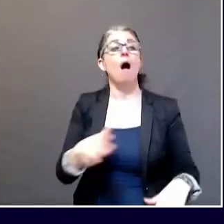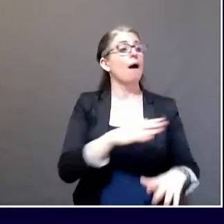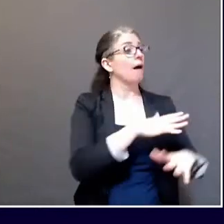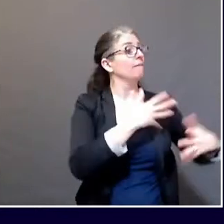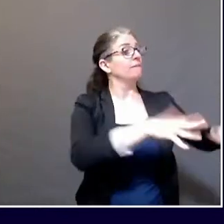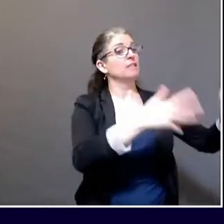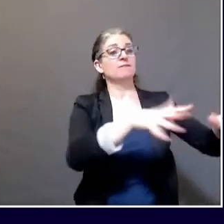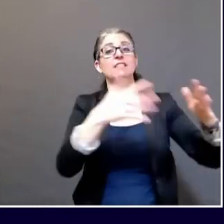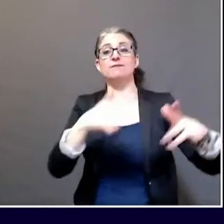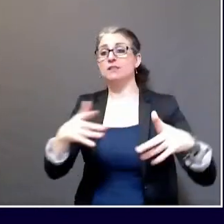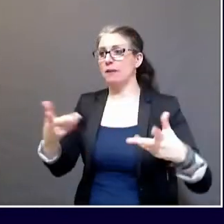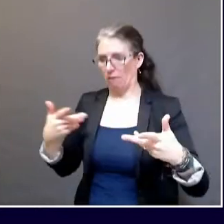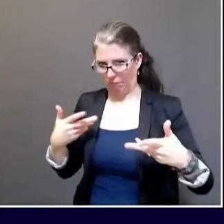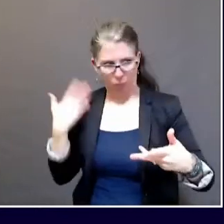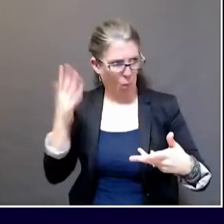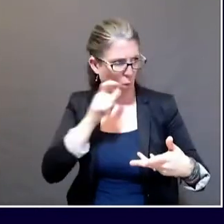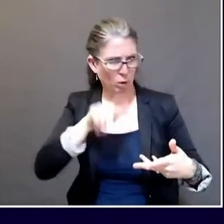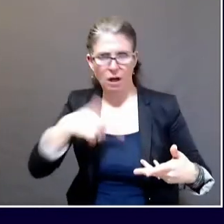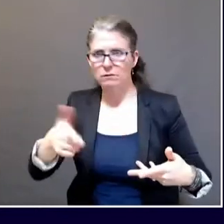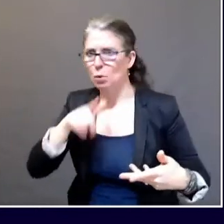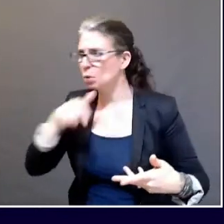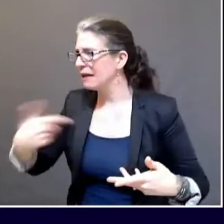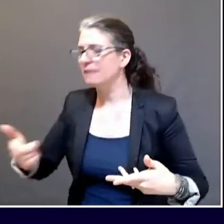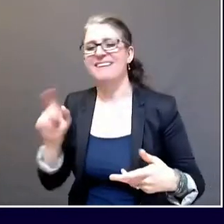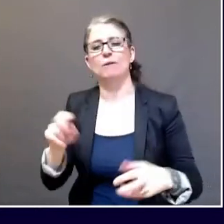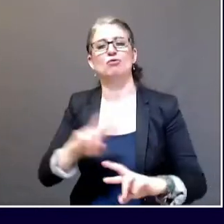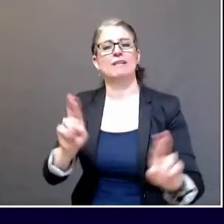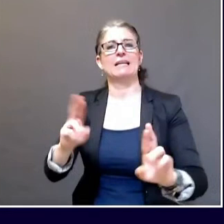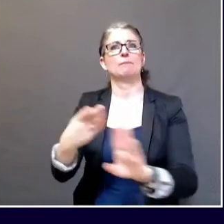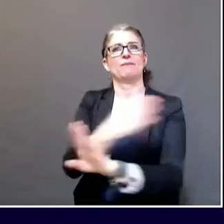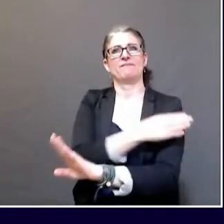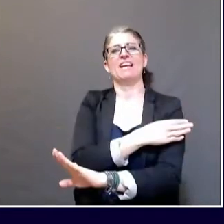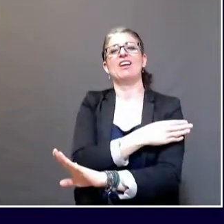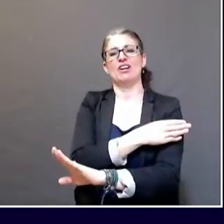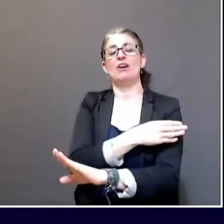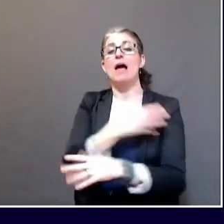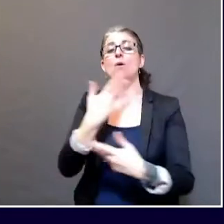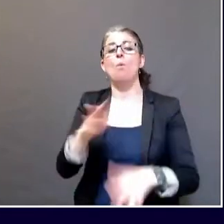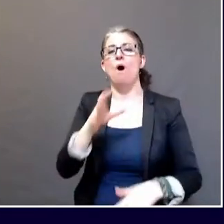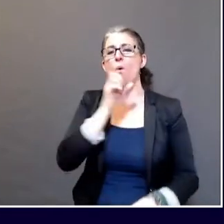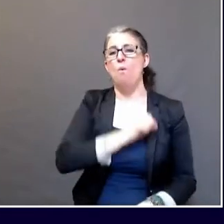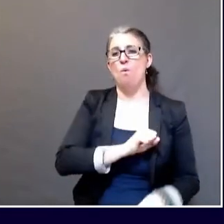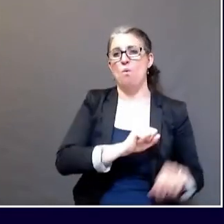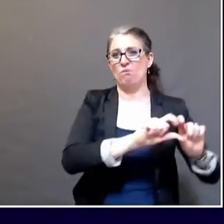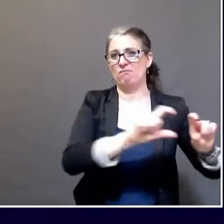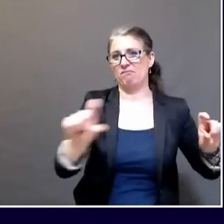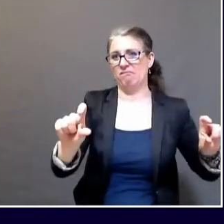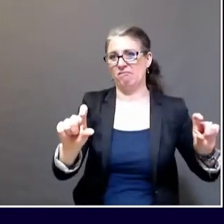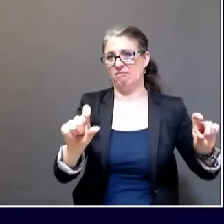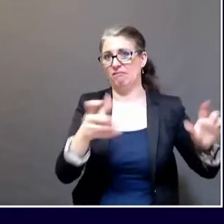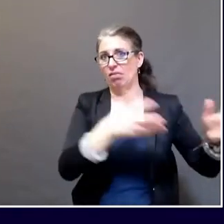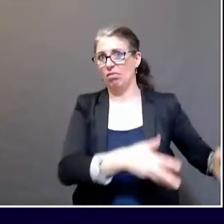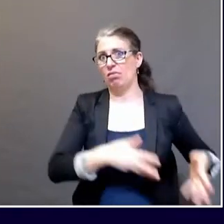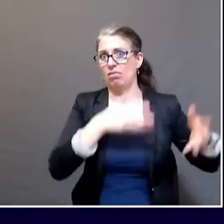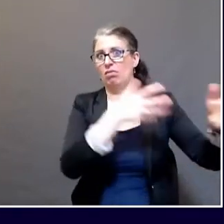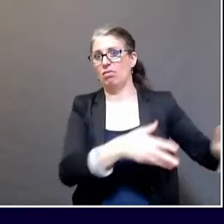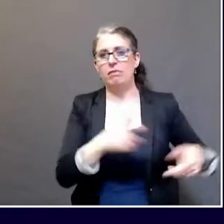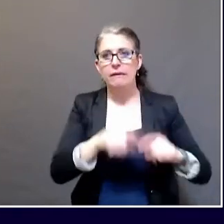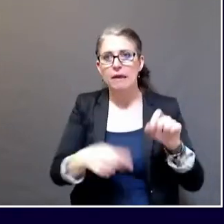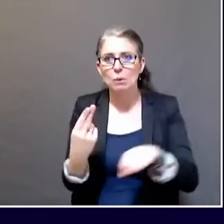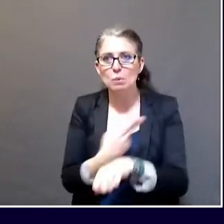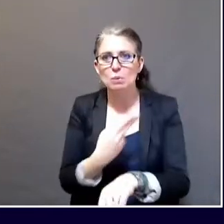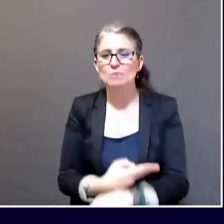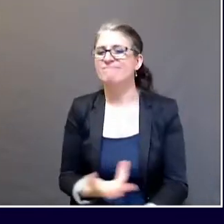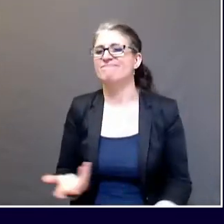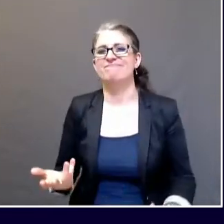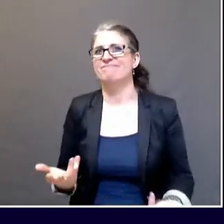instance in another jurisdiction where the information is collected, but when I pushed my counterpart about what would be done with that, the answers got a